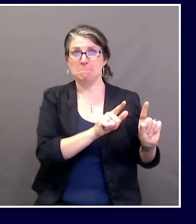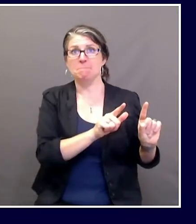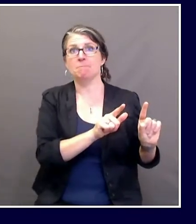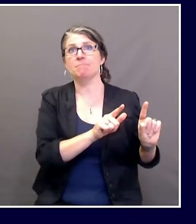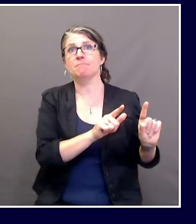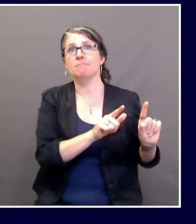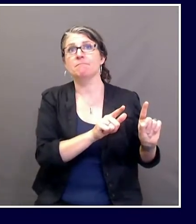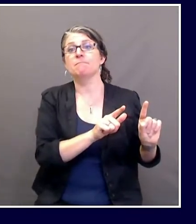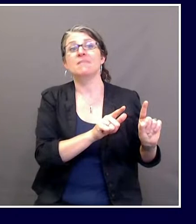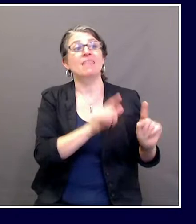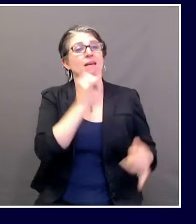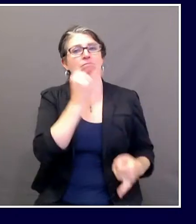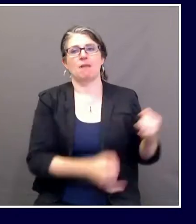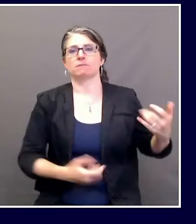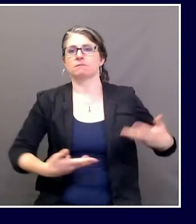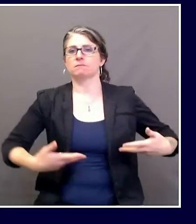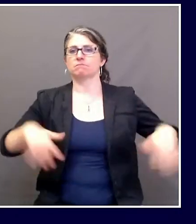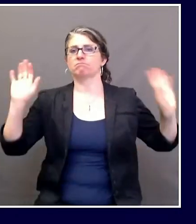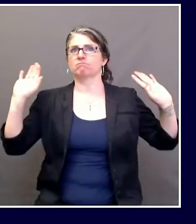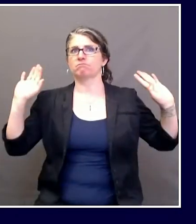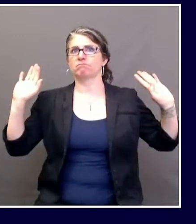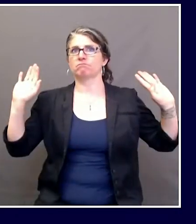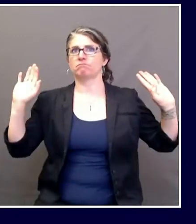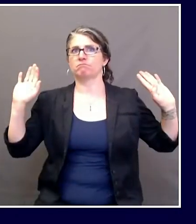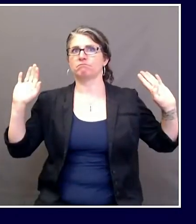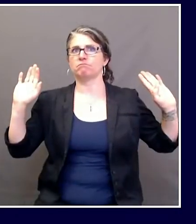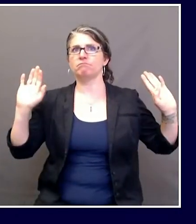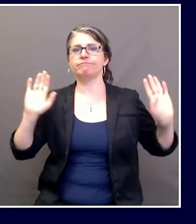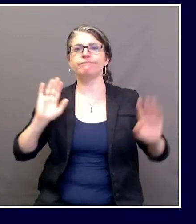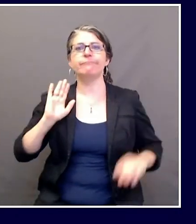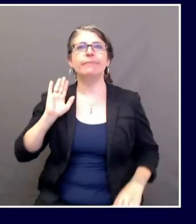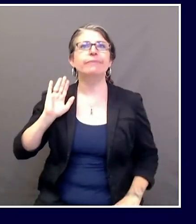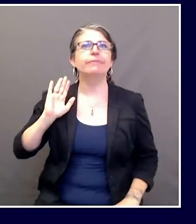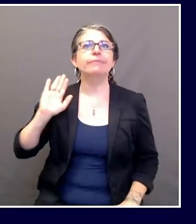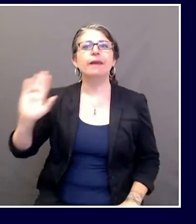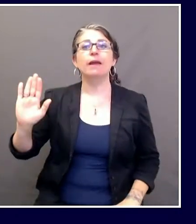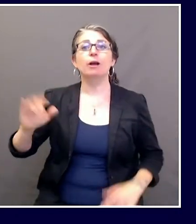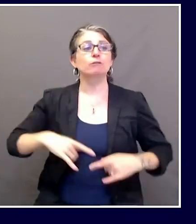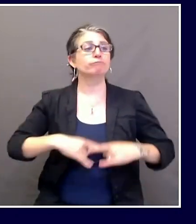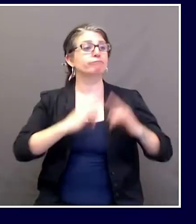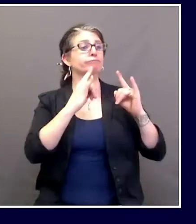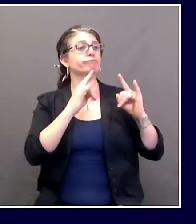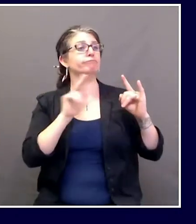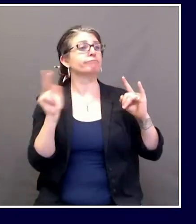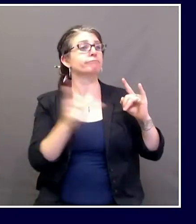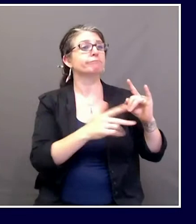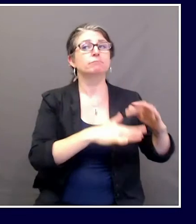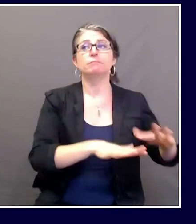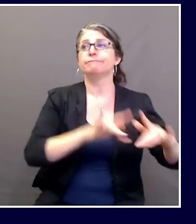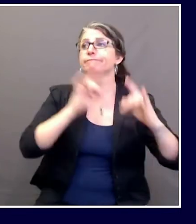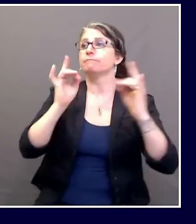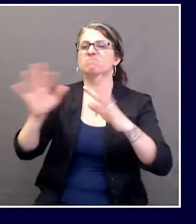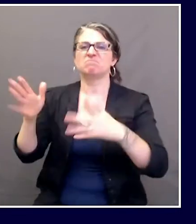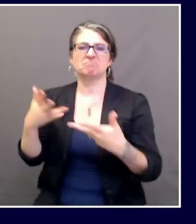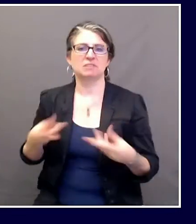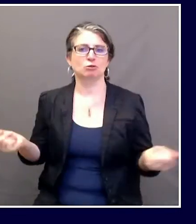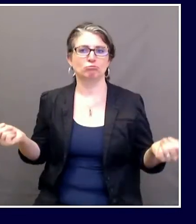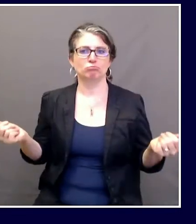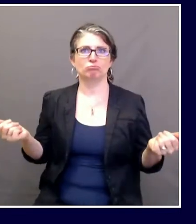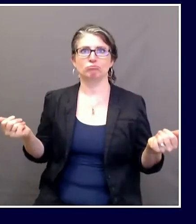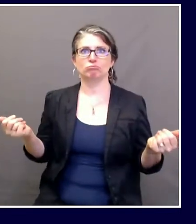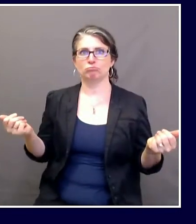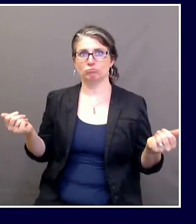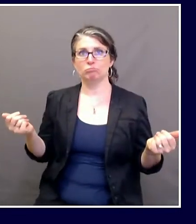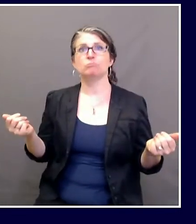that Friday, June 18th. Now, these last two sites, Portland and OOB, are different from what